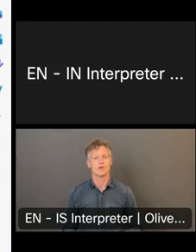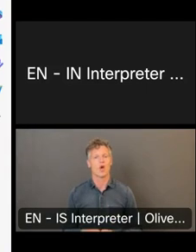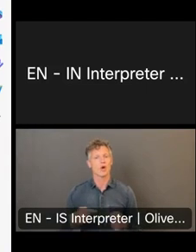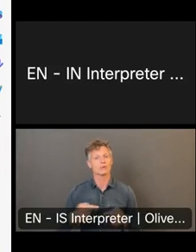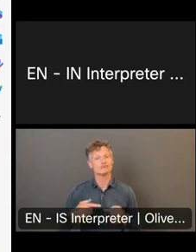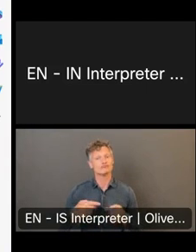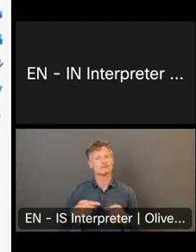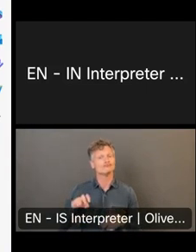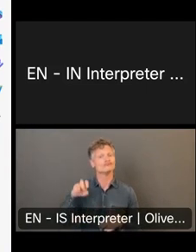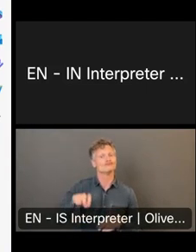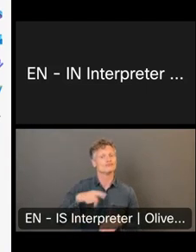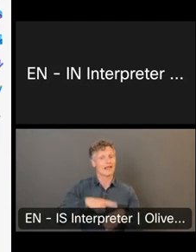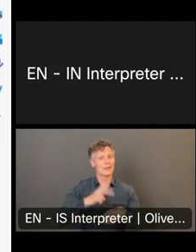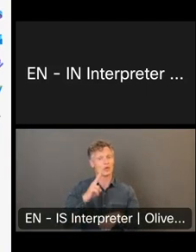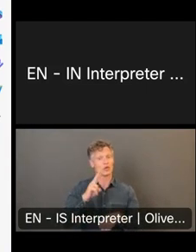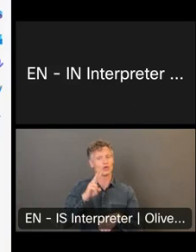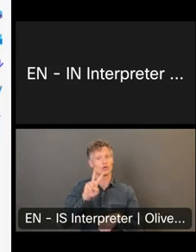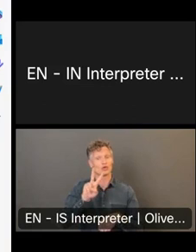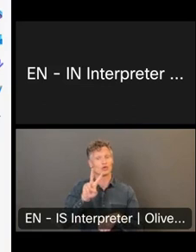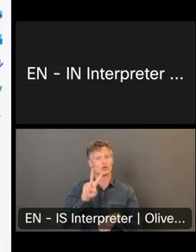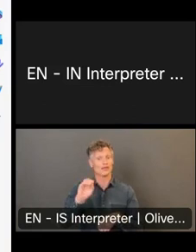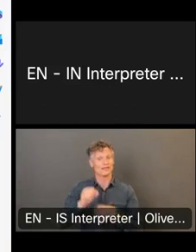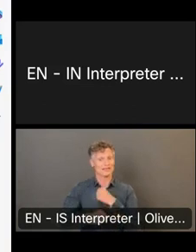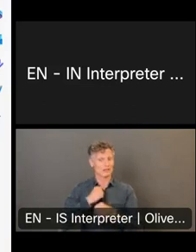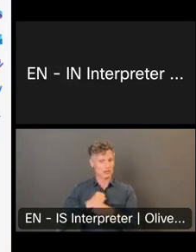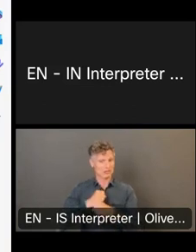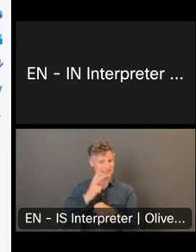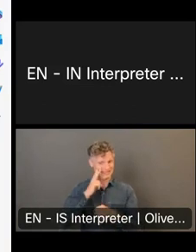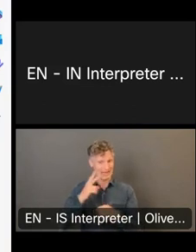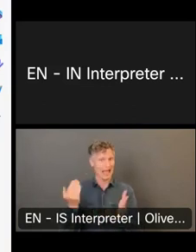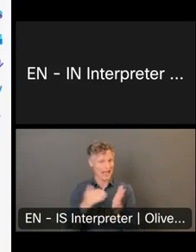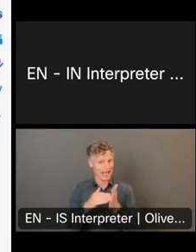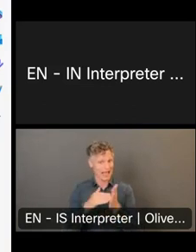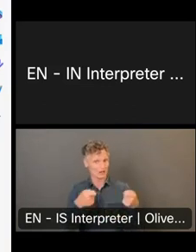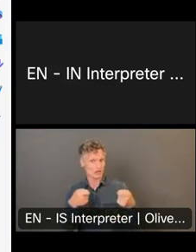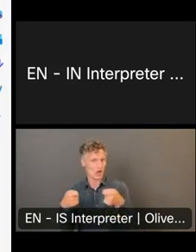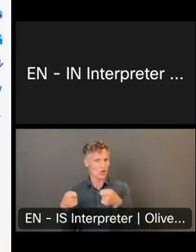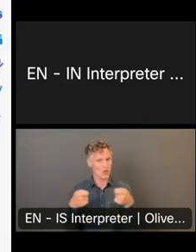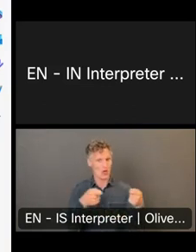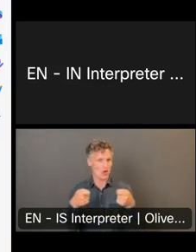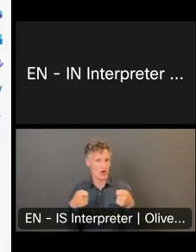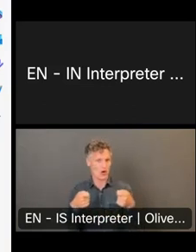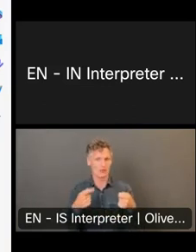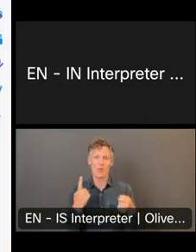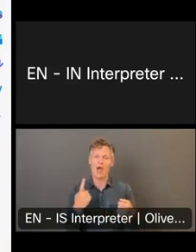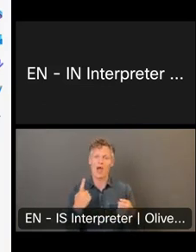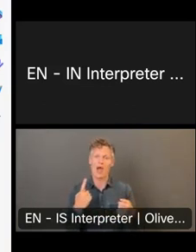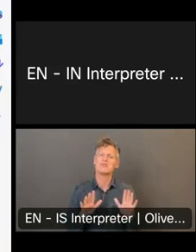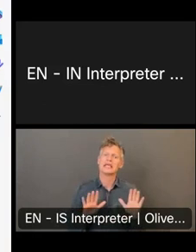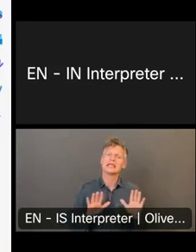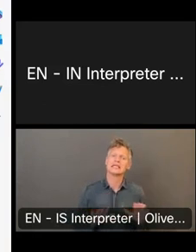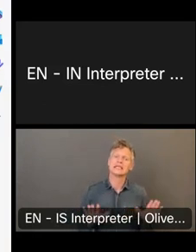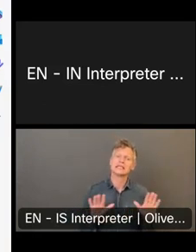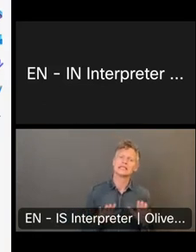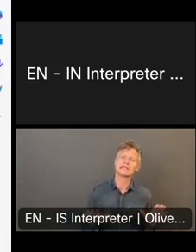Jespersen returns to the scene of the tug of war, the interplay of two opposite tendencies, one toward ease, the other toward distinctness. The former